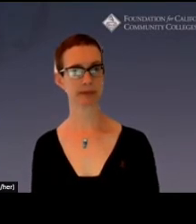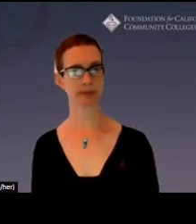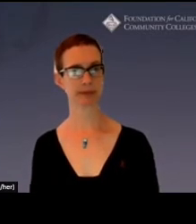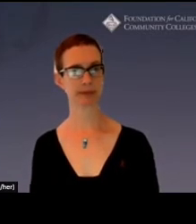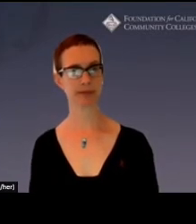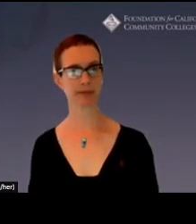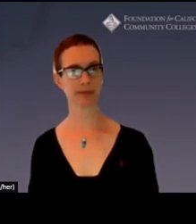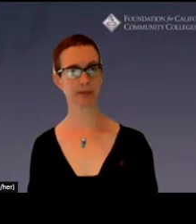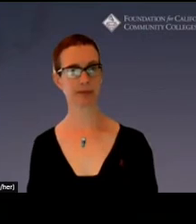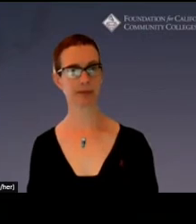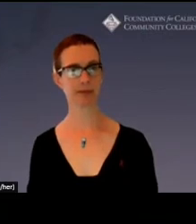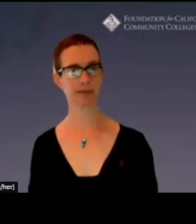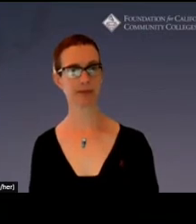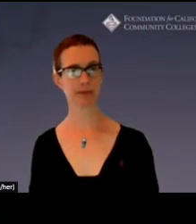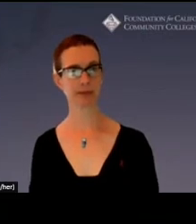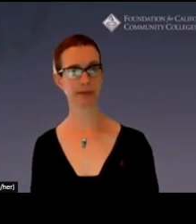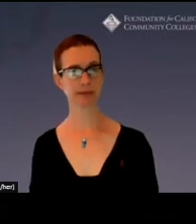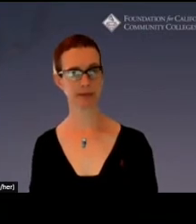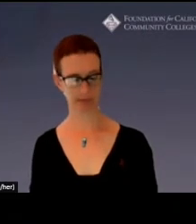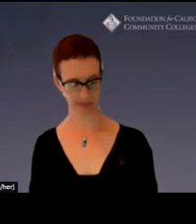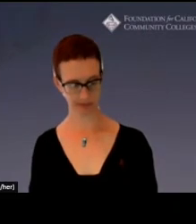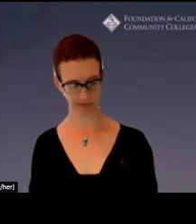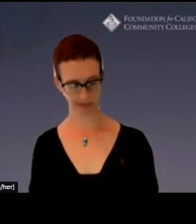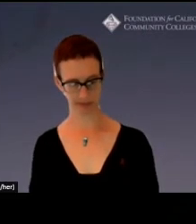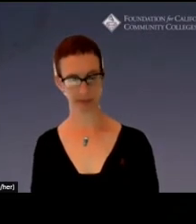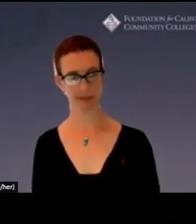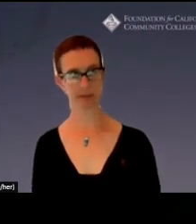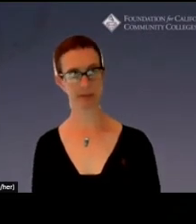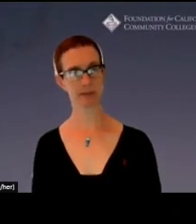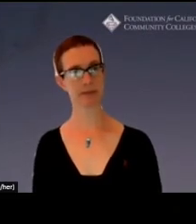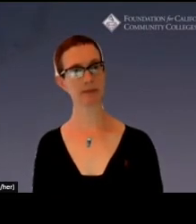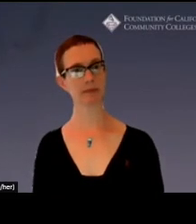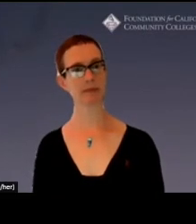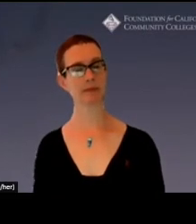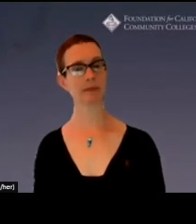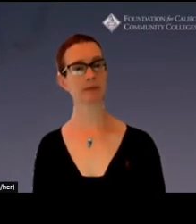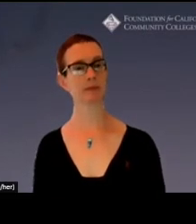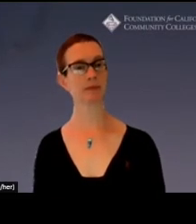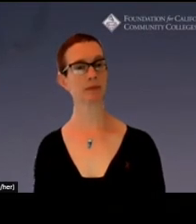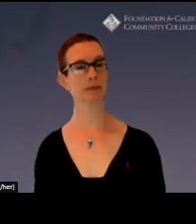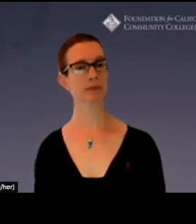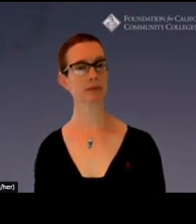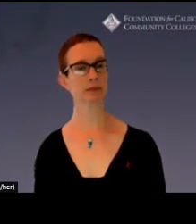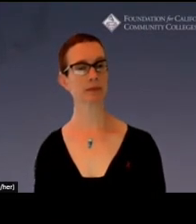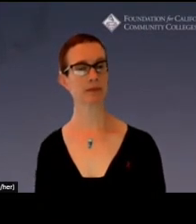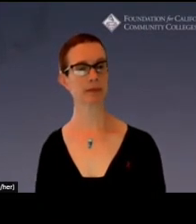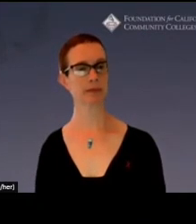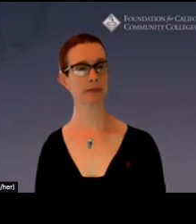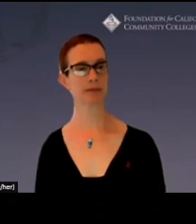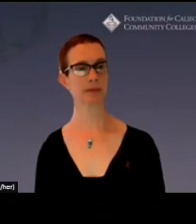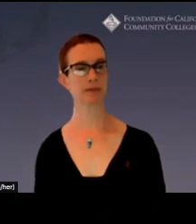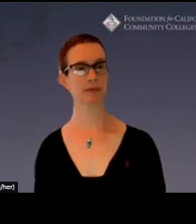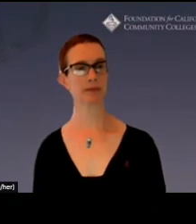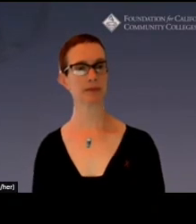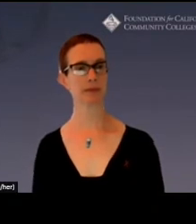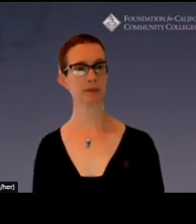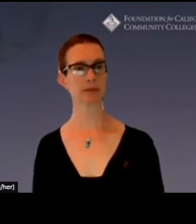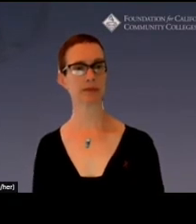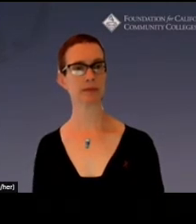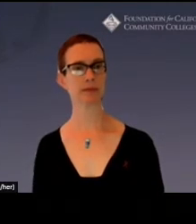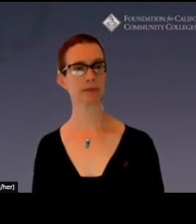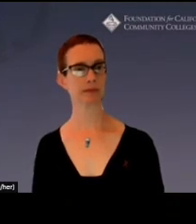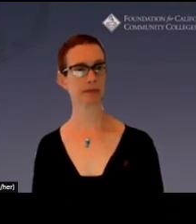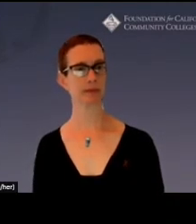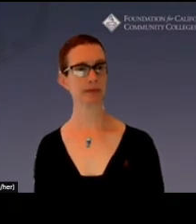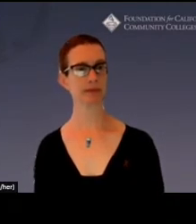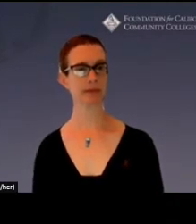So what you should have in mind is not so much like, for example, like an active student information system that you have to